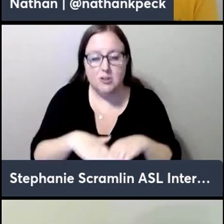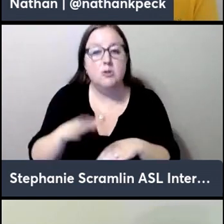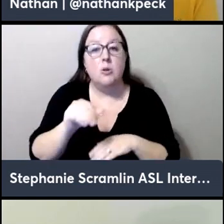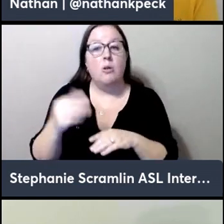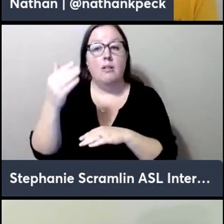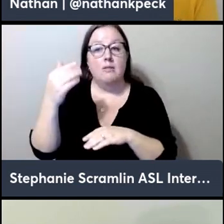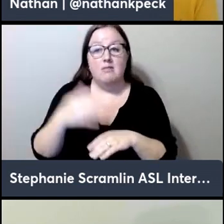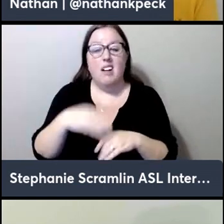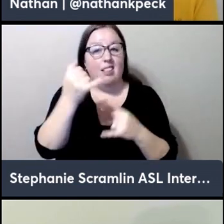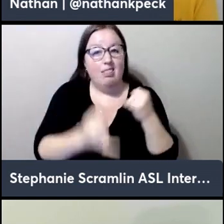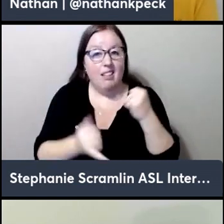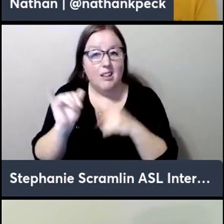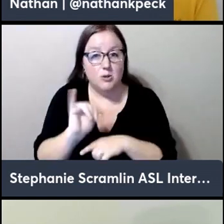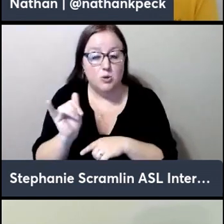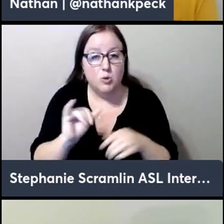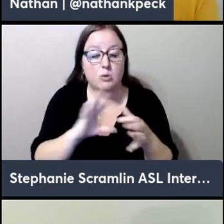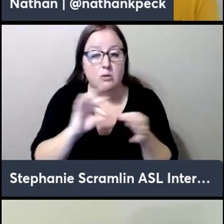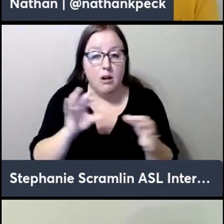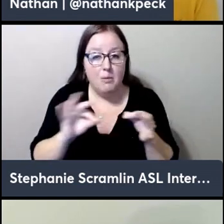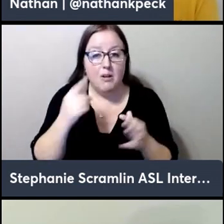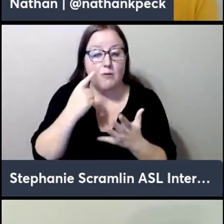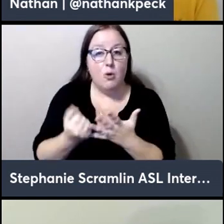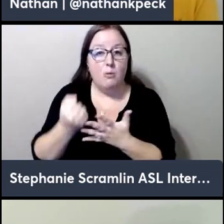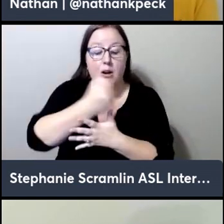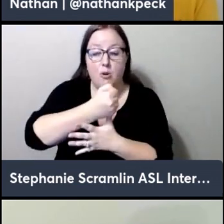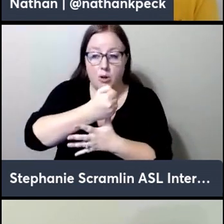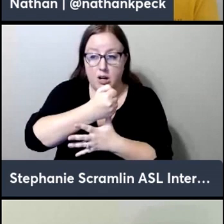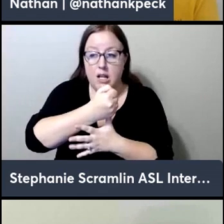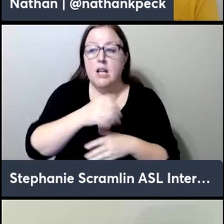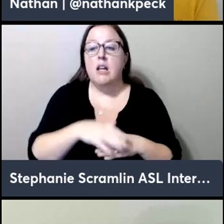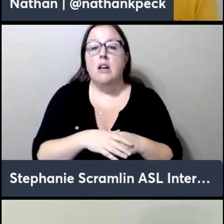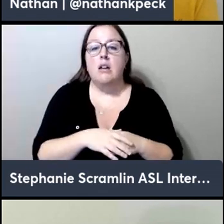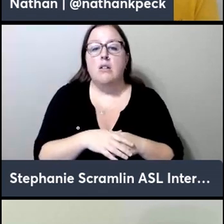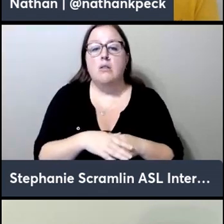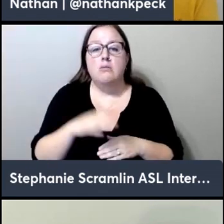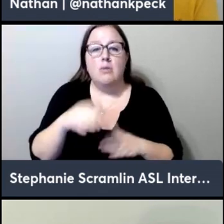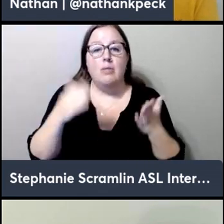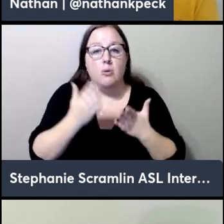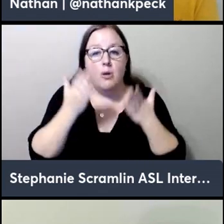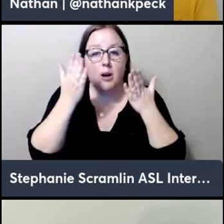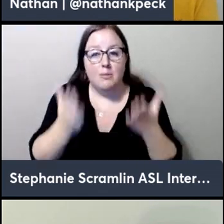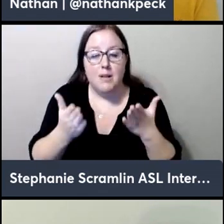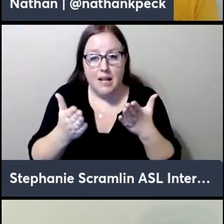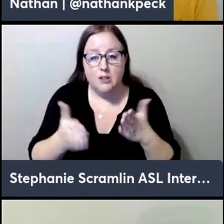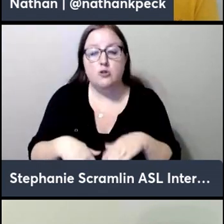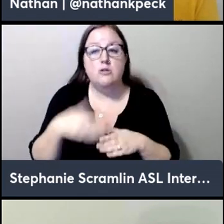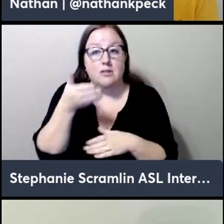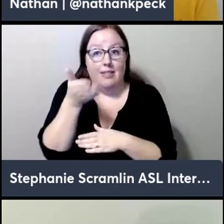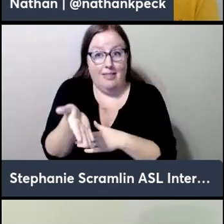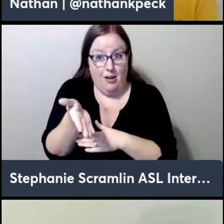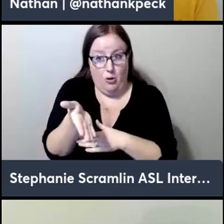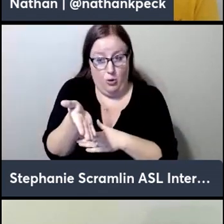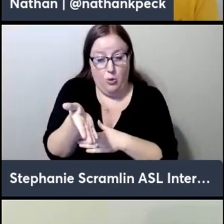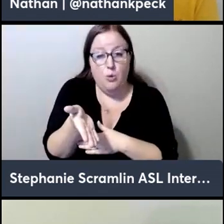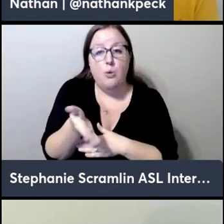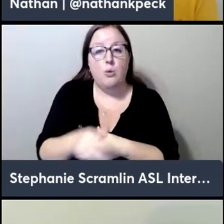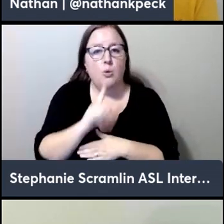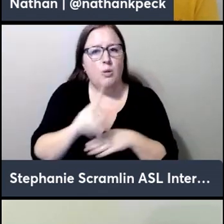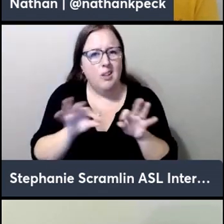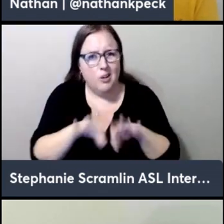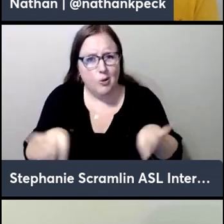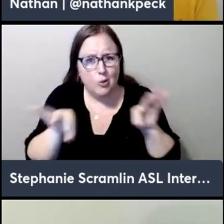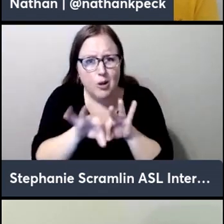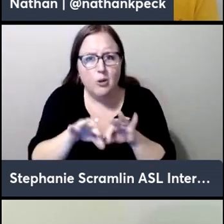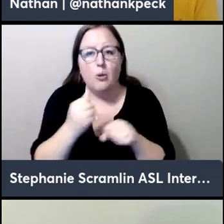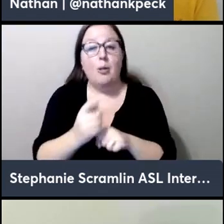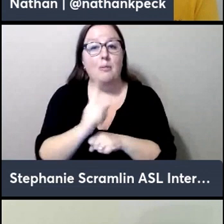Last but not the least, priority is for, the recommendations that are surfaced here are critical to ensuring